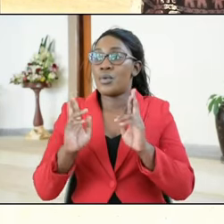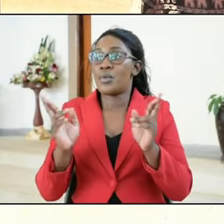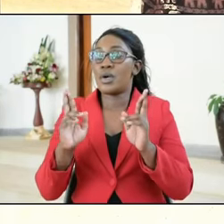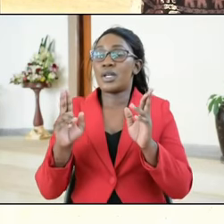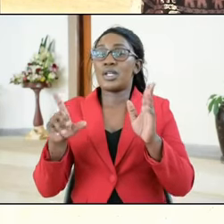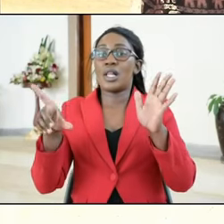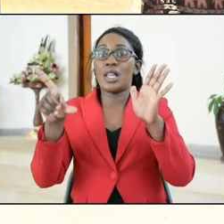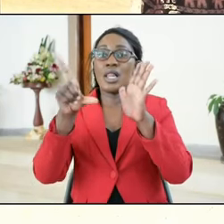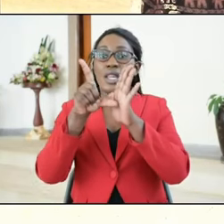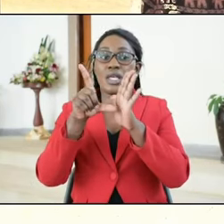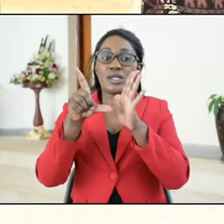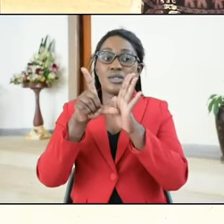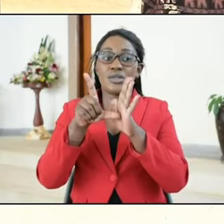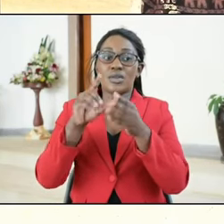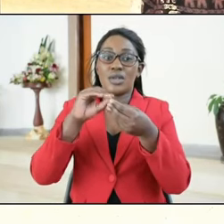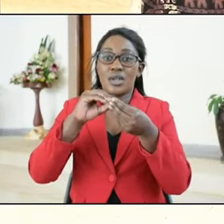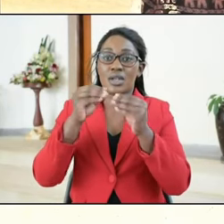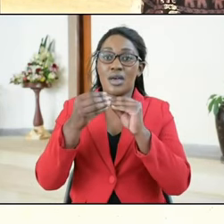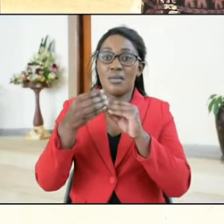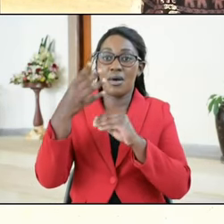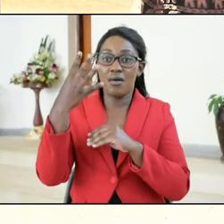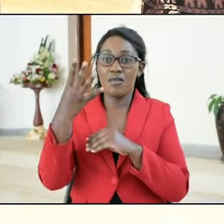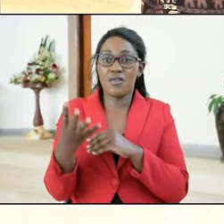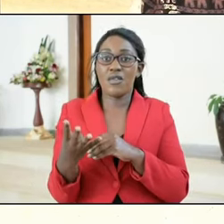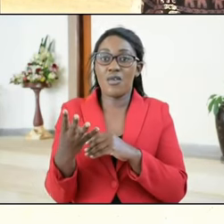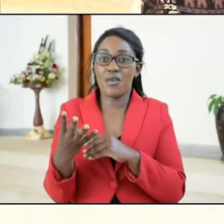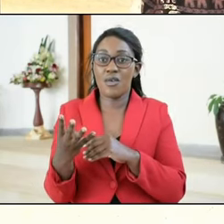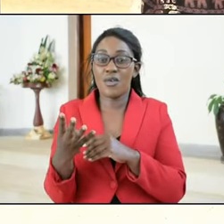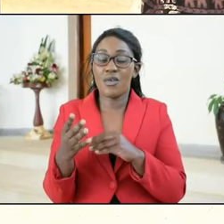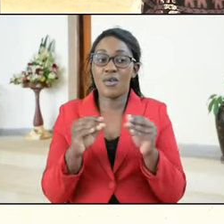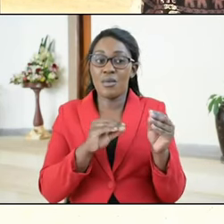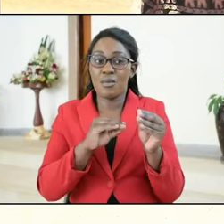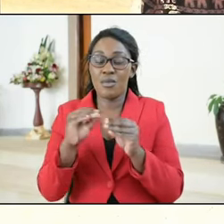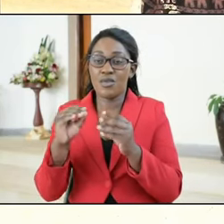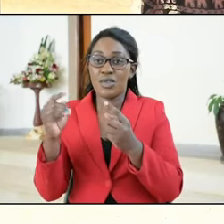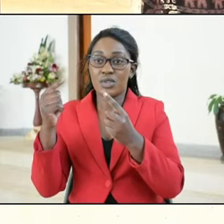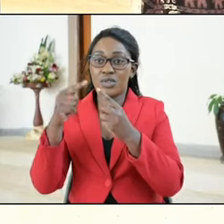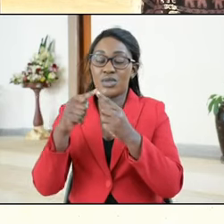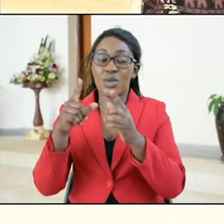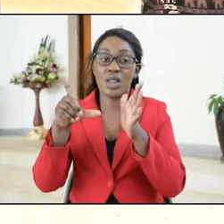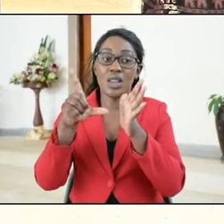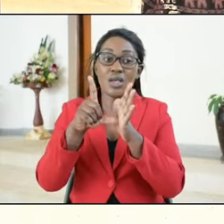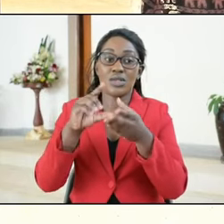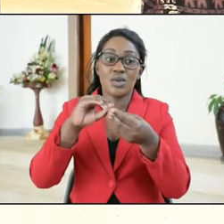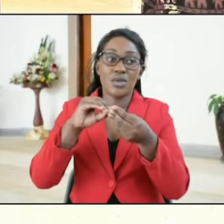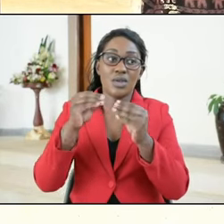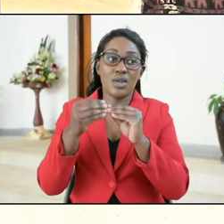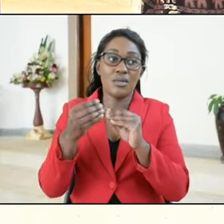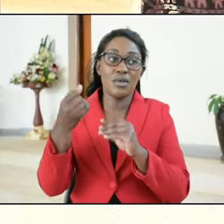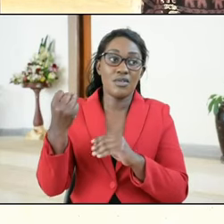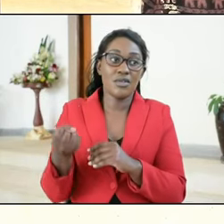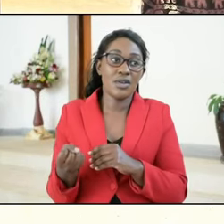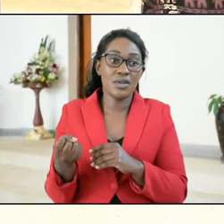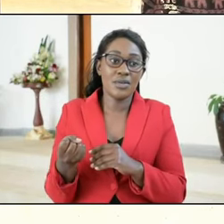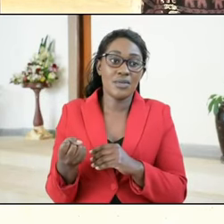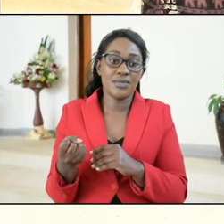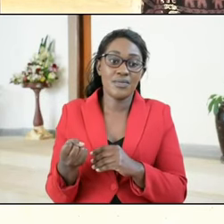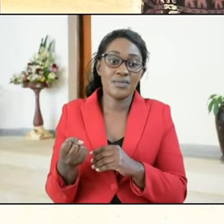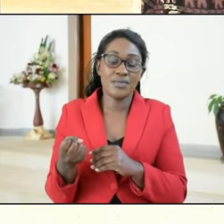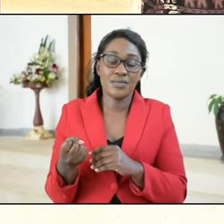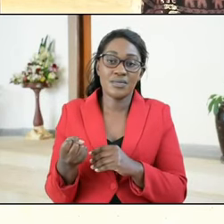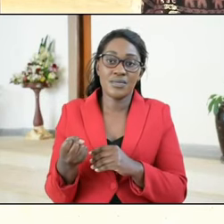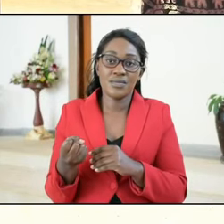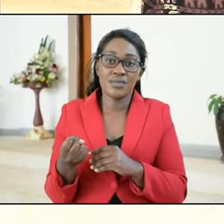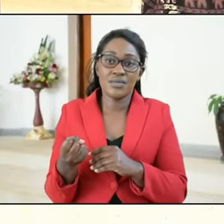lesson number 4 and moving on to lesson number 5, which we covered between April 25th and